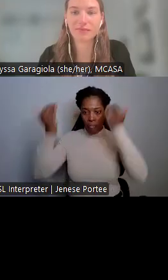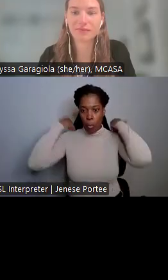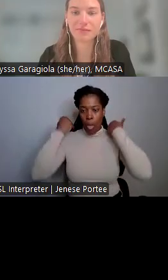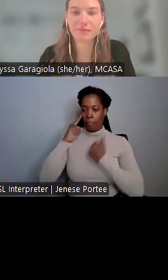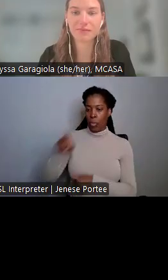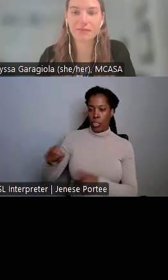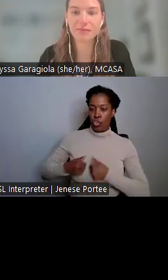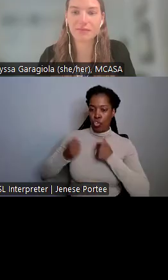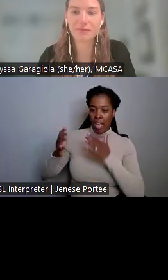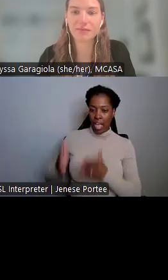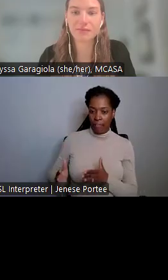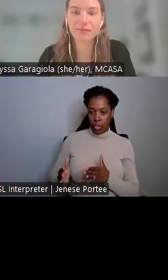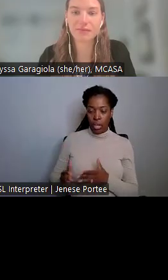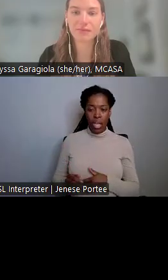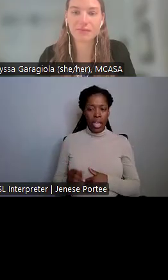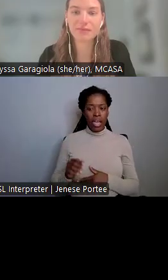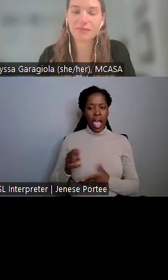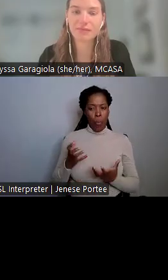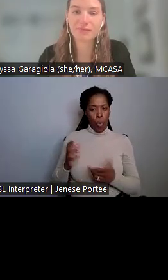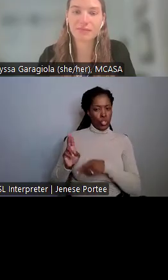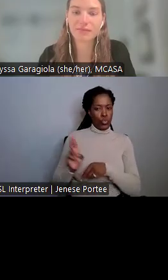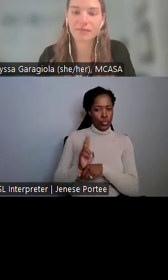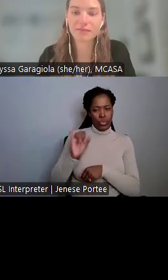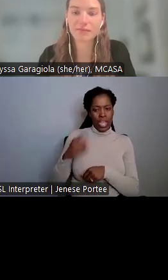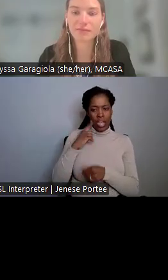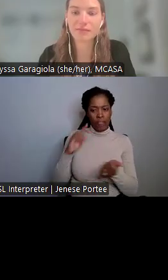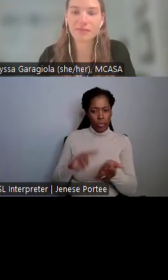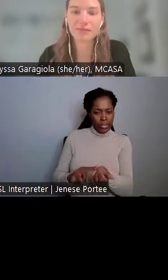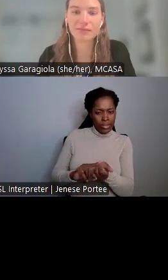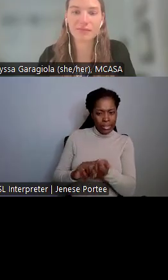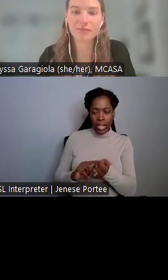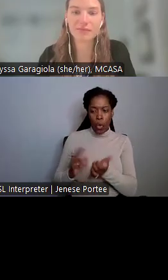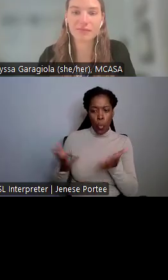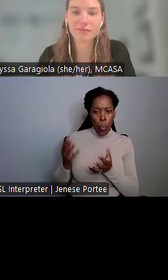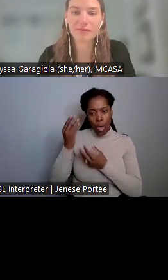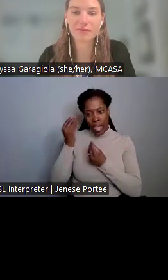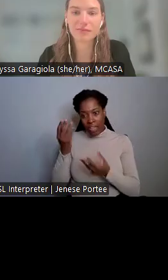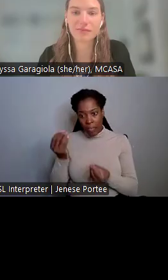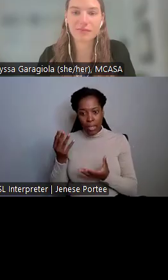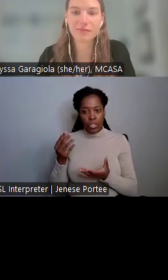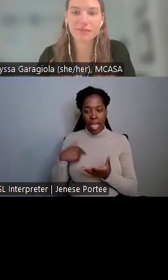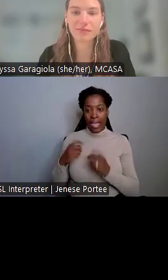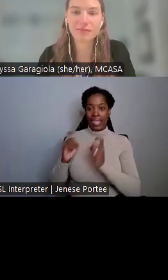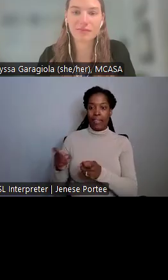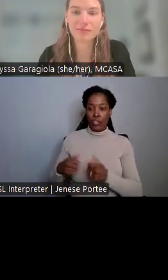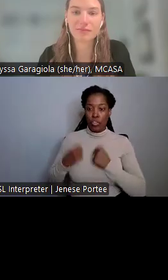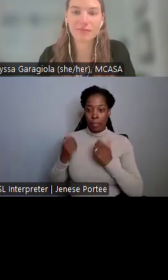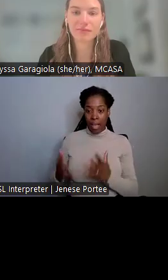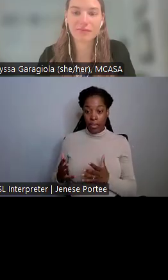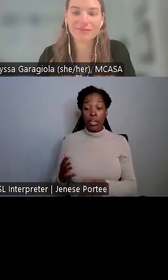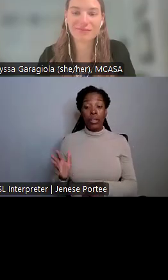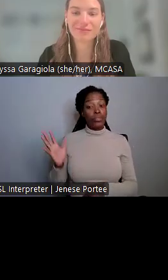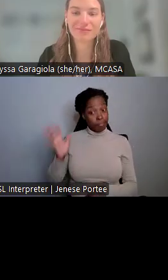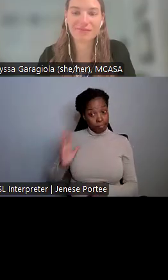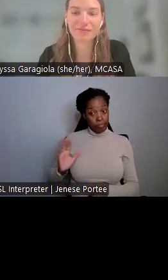to really pace what information I gave the survivor. I was often in direct services so excited